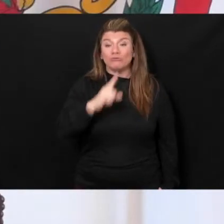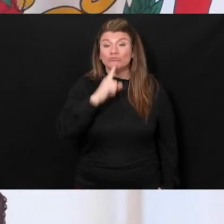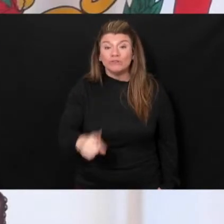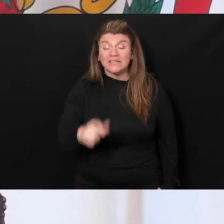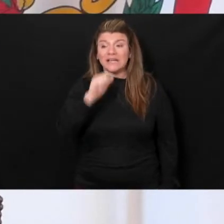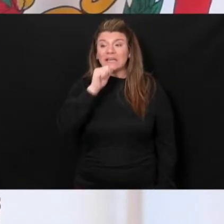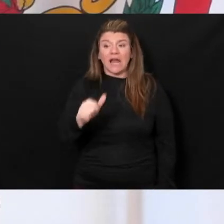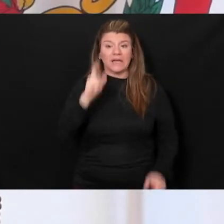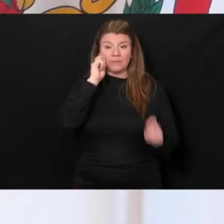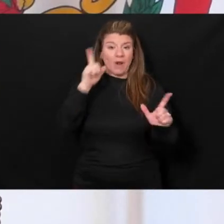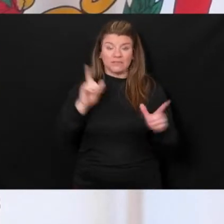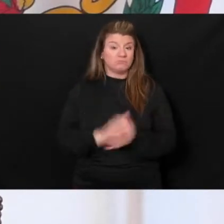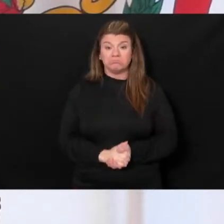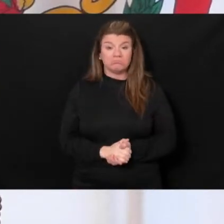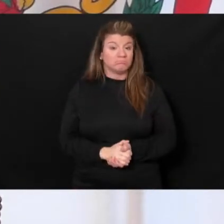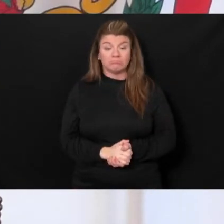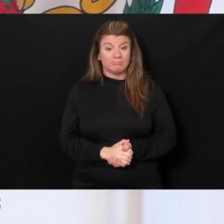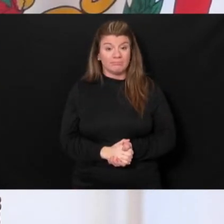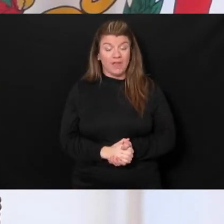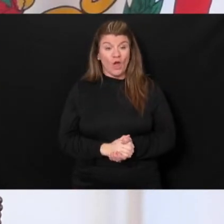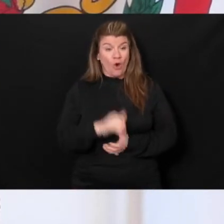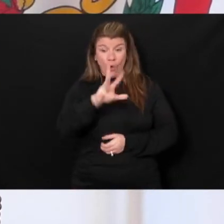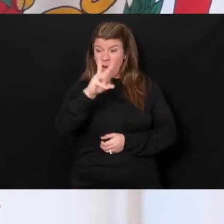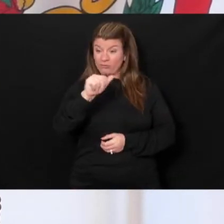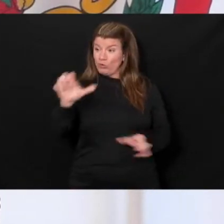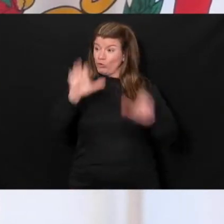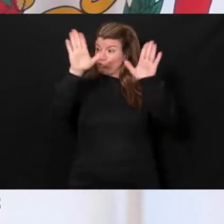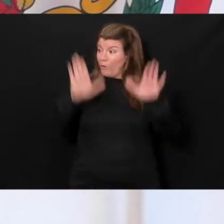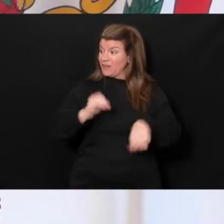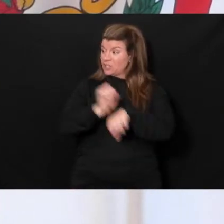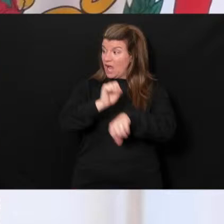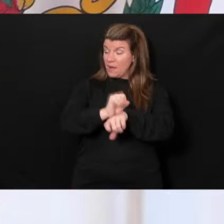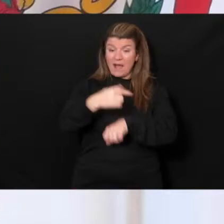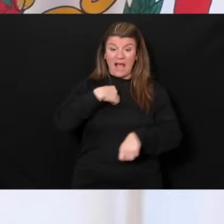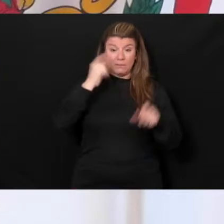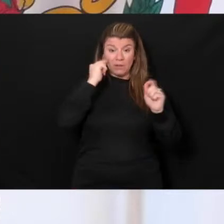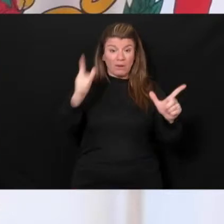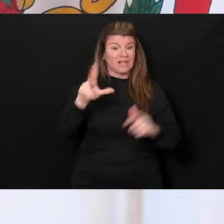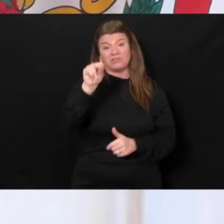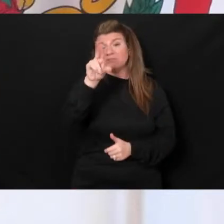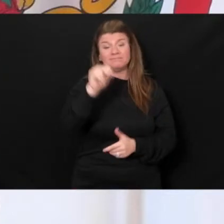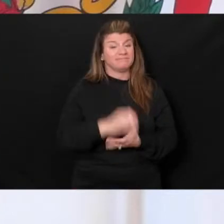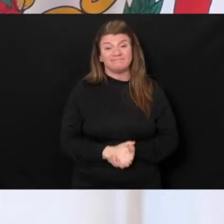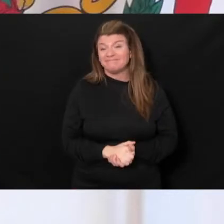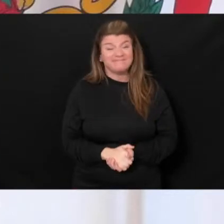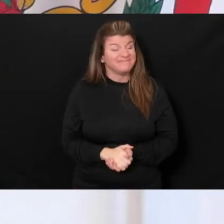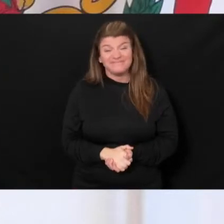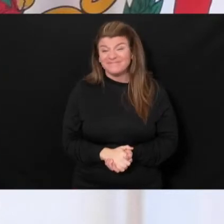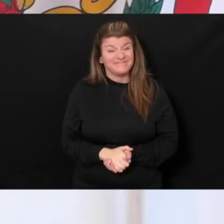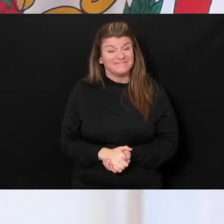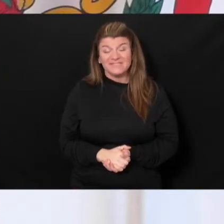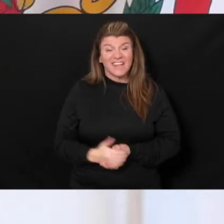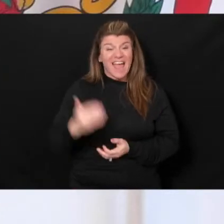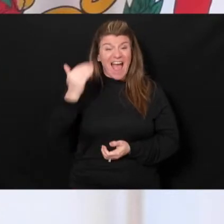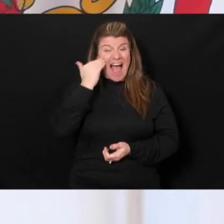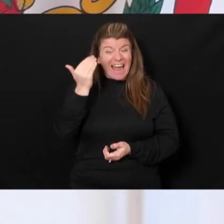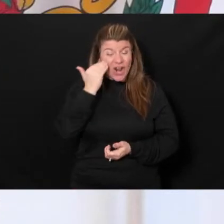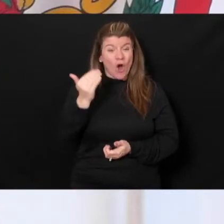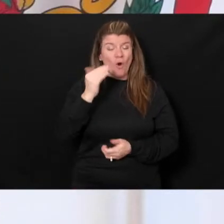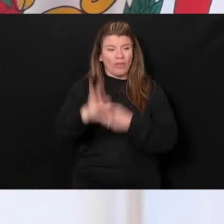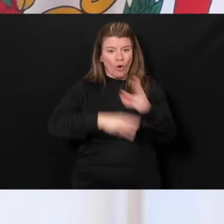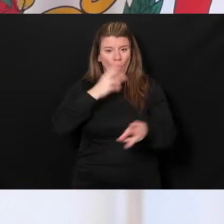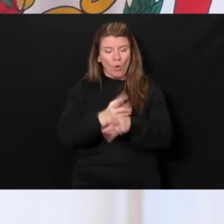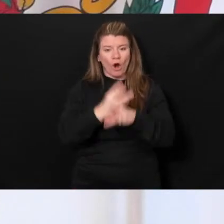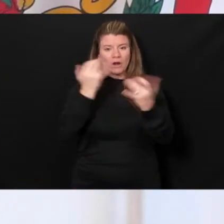bit, West Virginia, just how great you're doing. It doesn't surprise me one bit, West Virginia, that the world is sitting